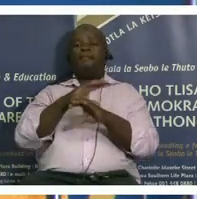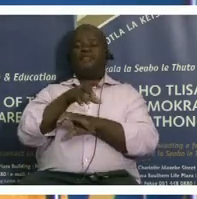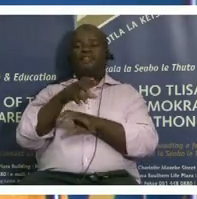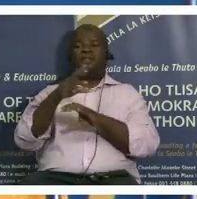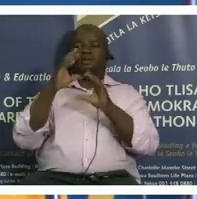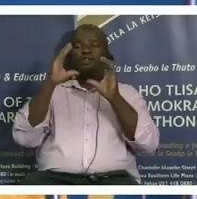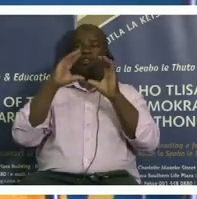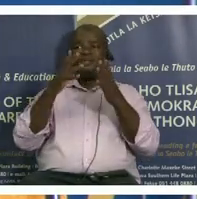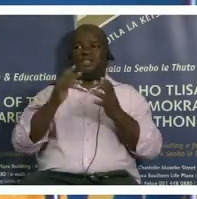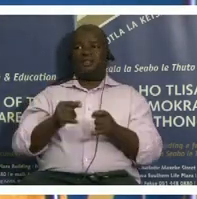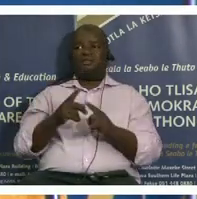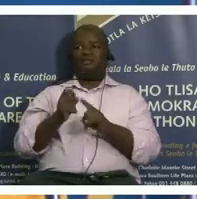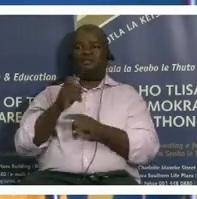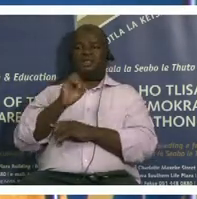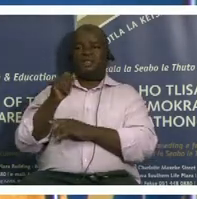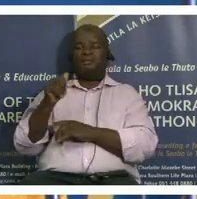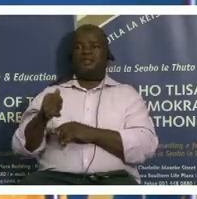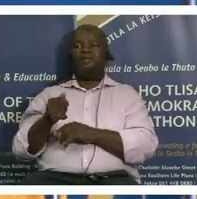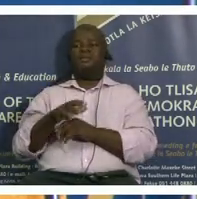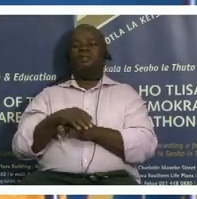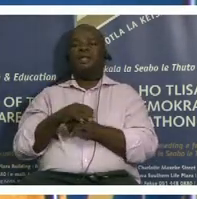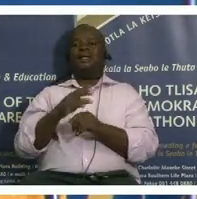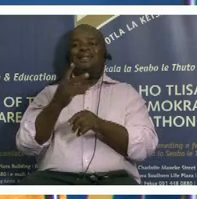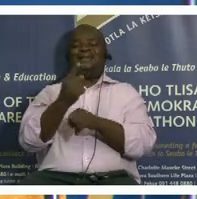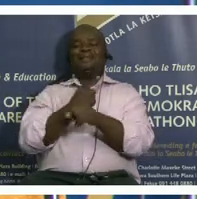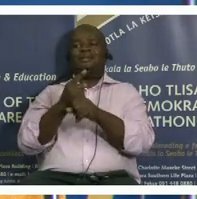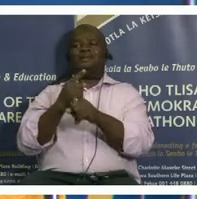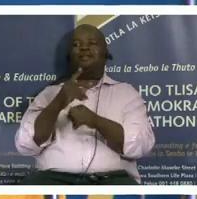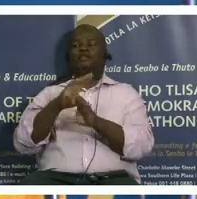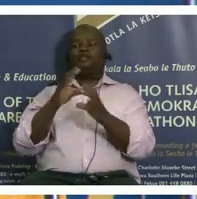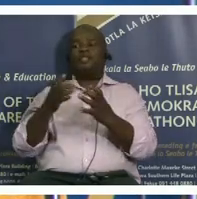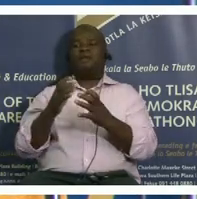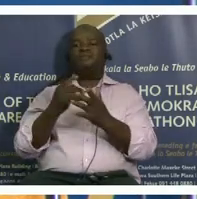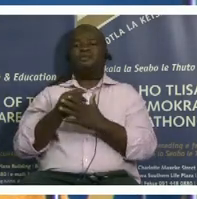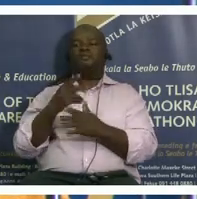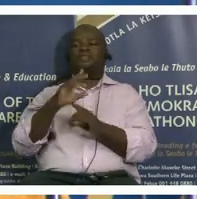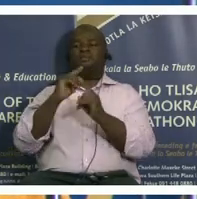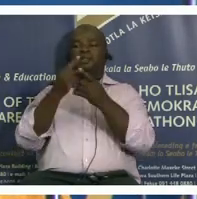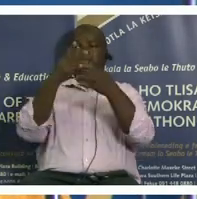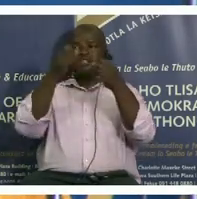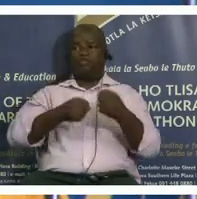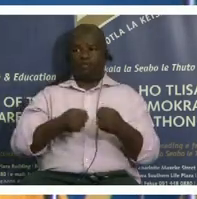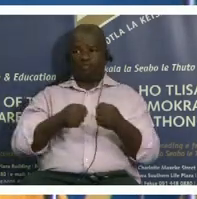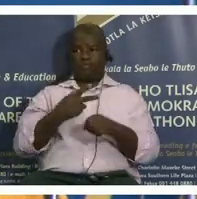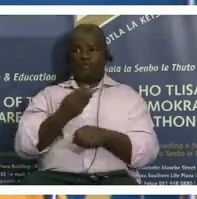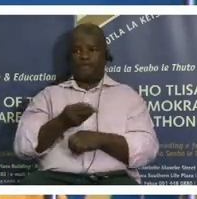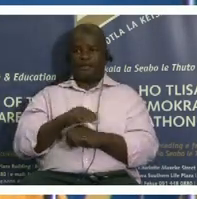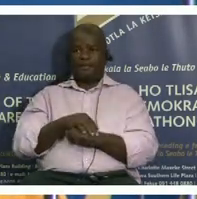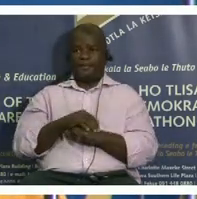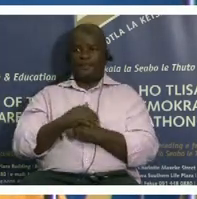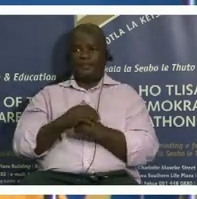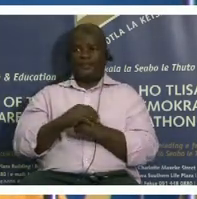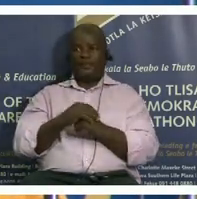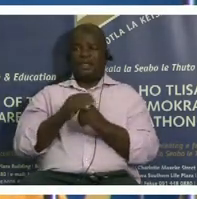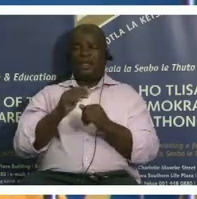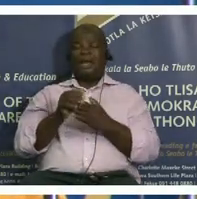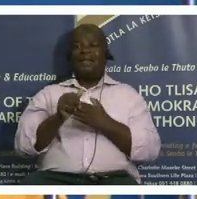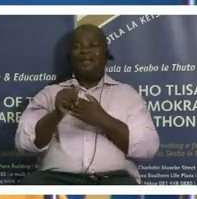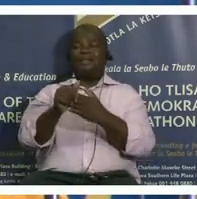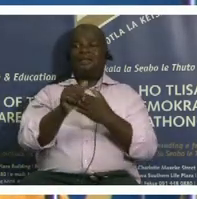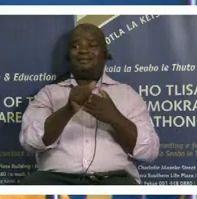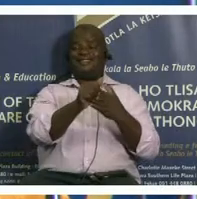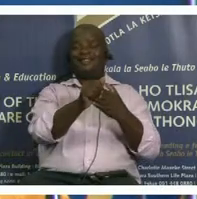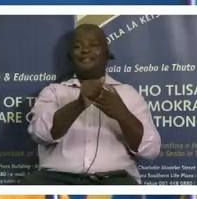SAPS, the Regional Commissioner of Correctional Services, leaders of Chapter